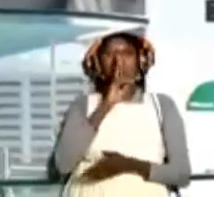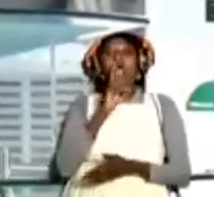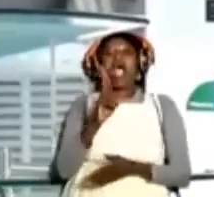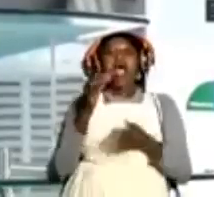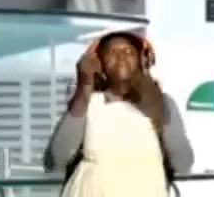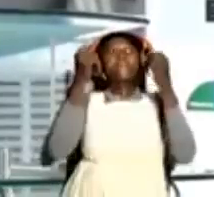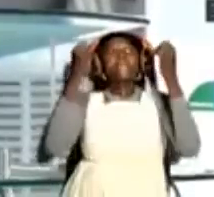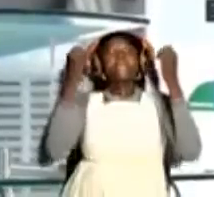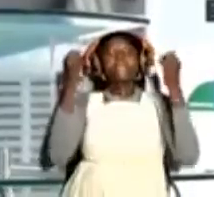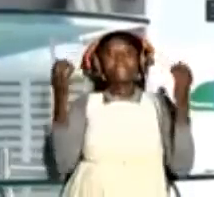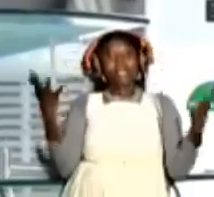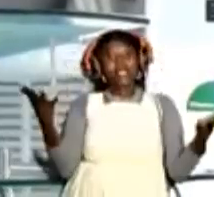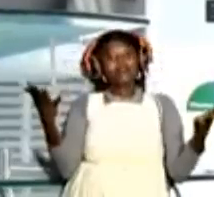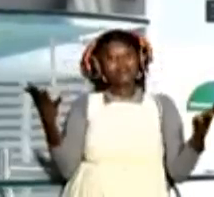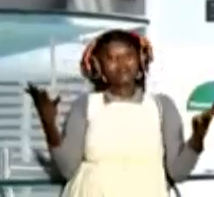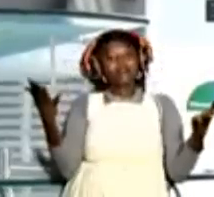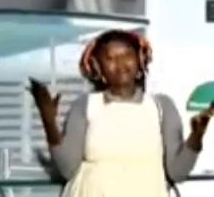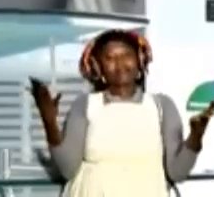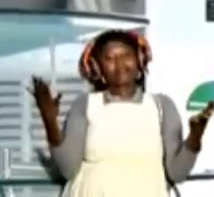many